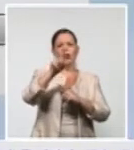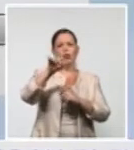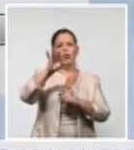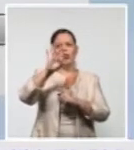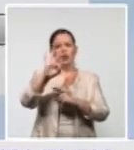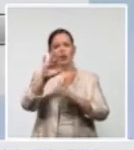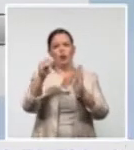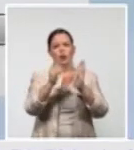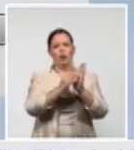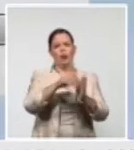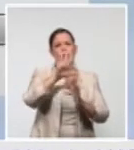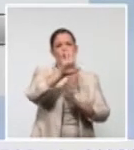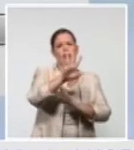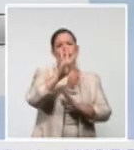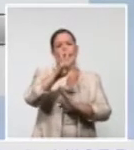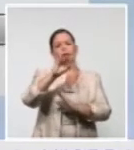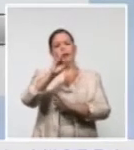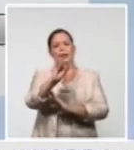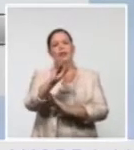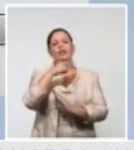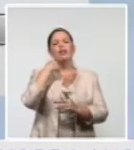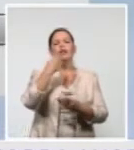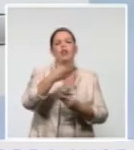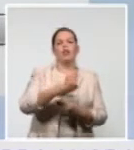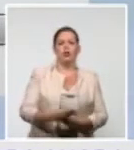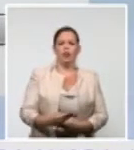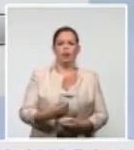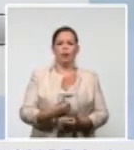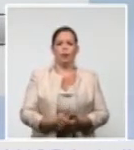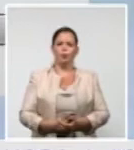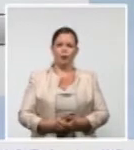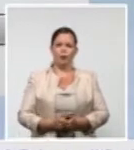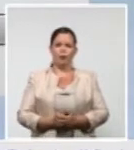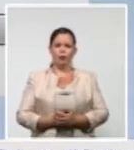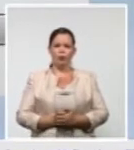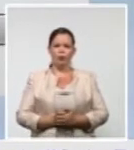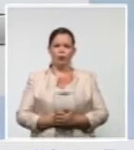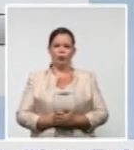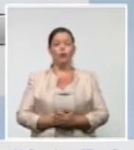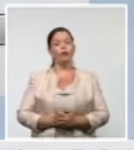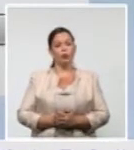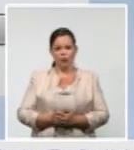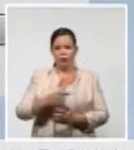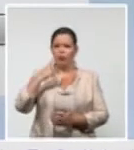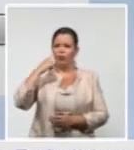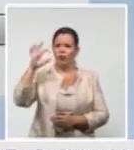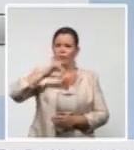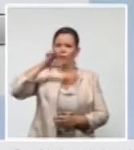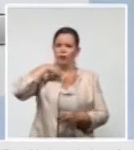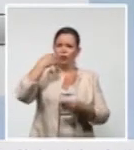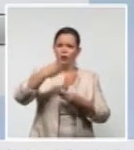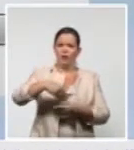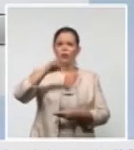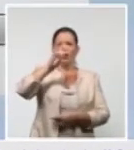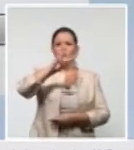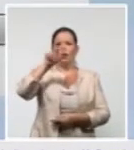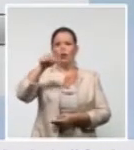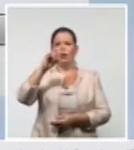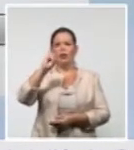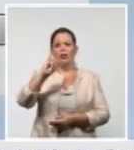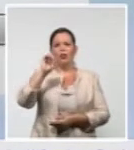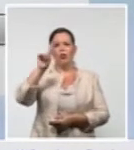3,417 people died of the virus in the region, bringing the COVID-19 death toll in the Americas to